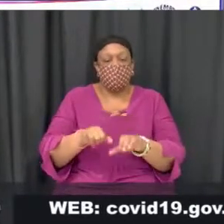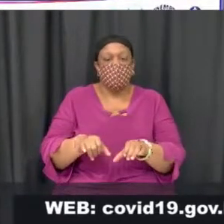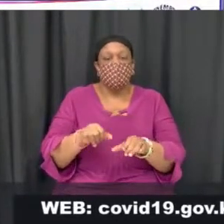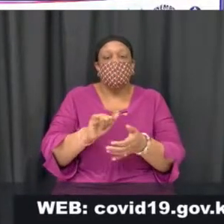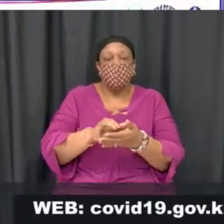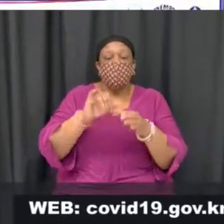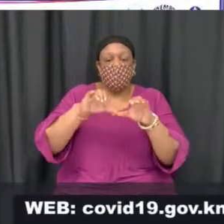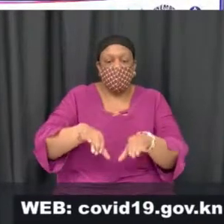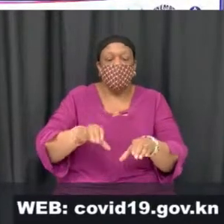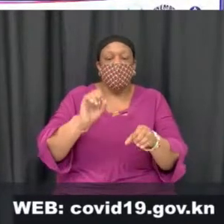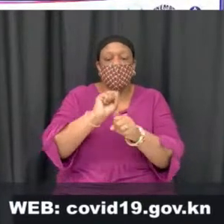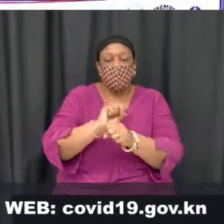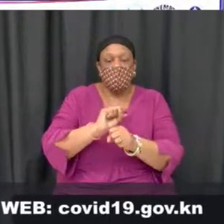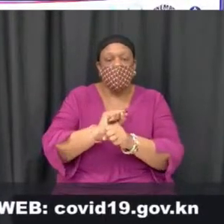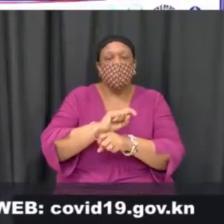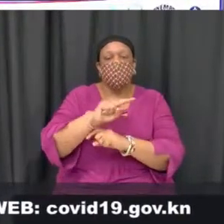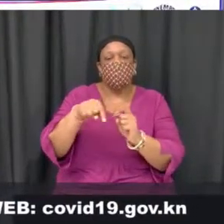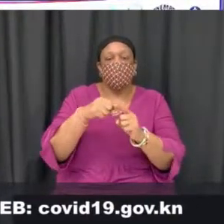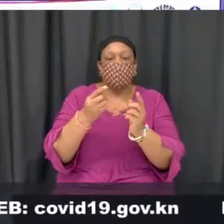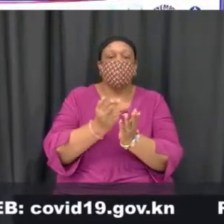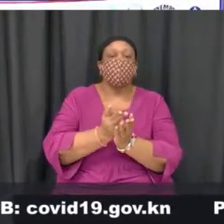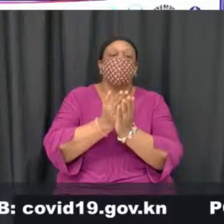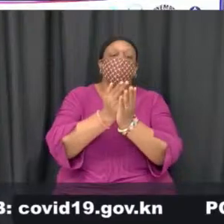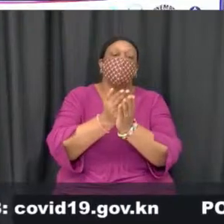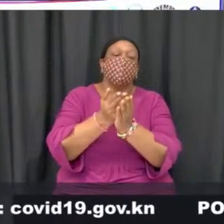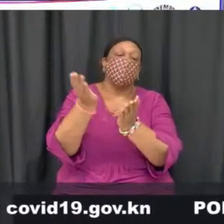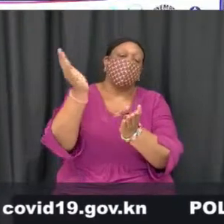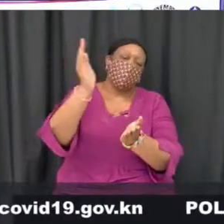cruise industry once more.